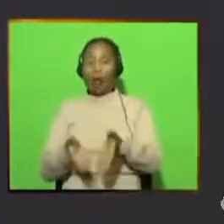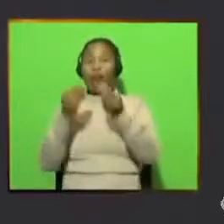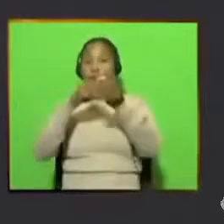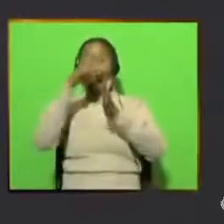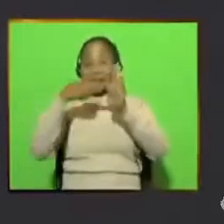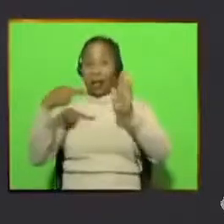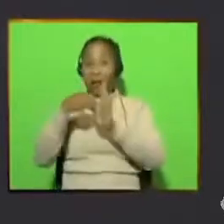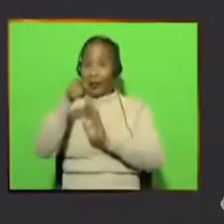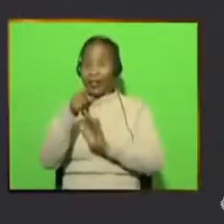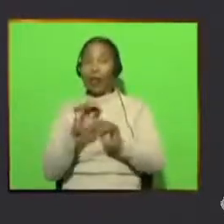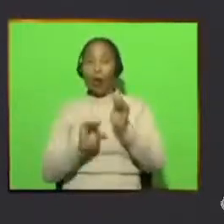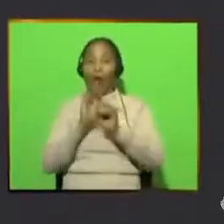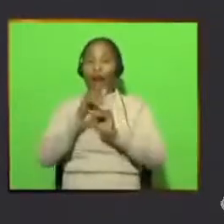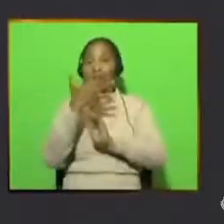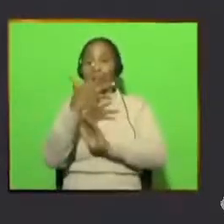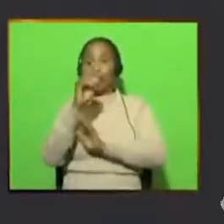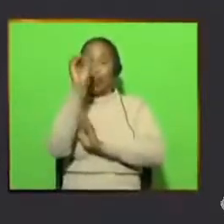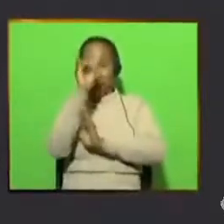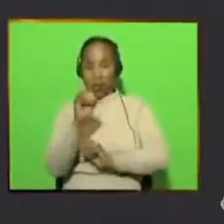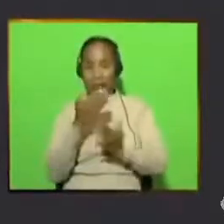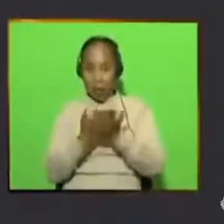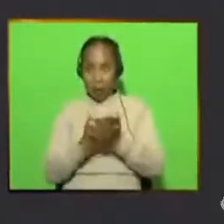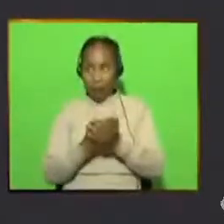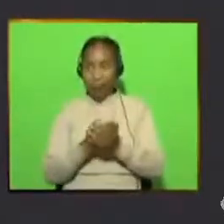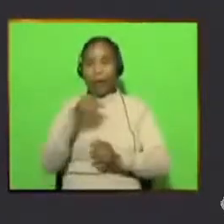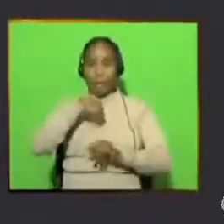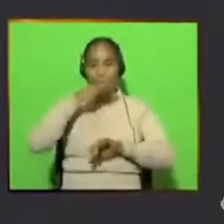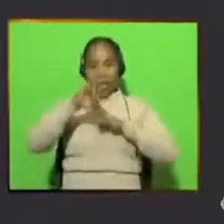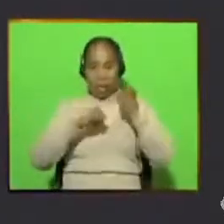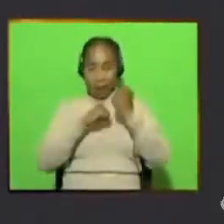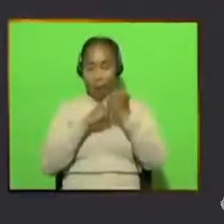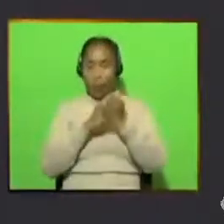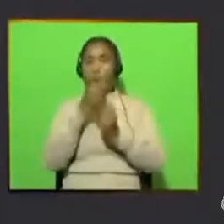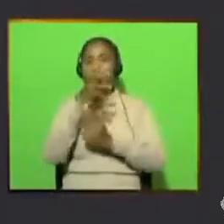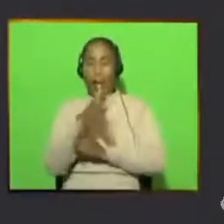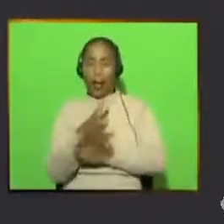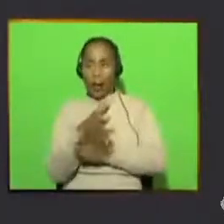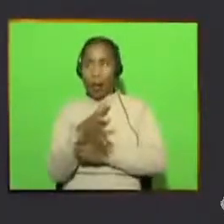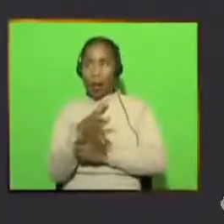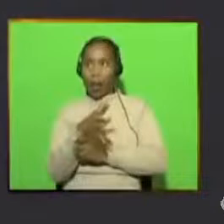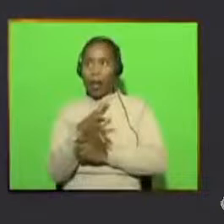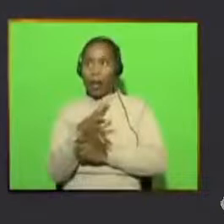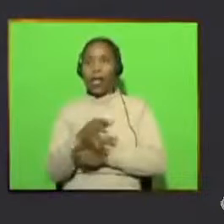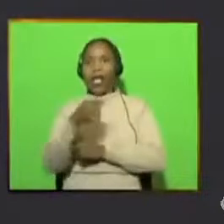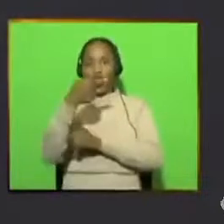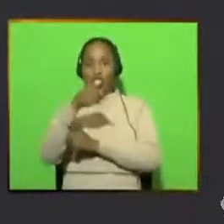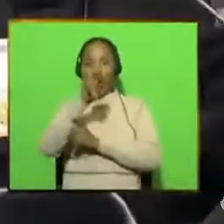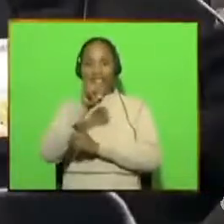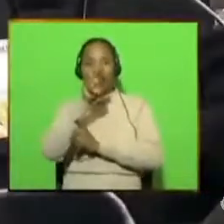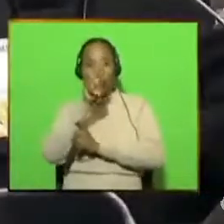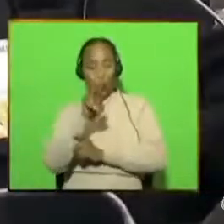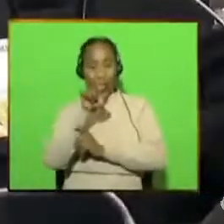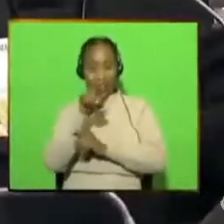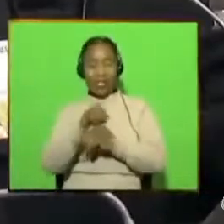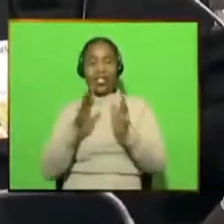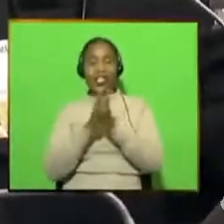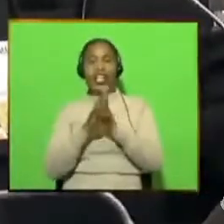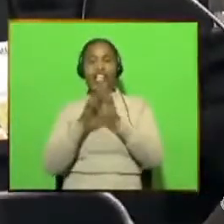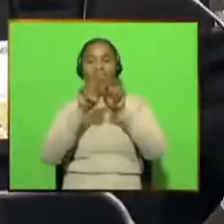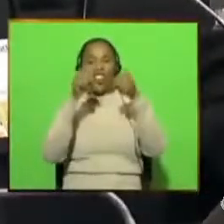over 50%. I will support the GNU, and I'm proud of the GNU.